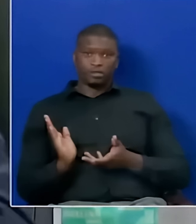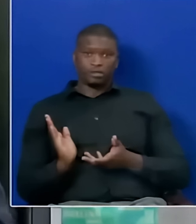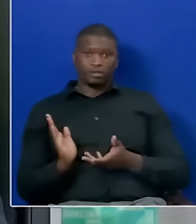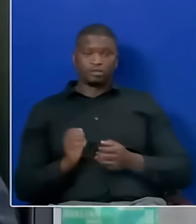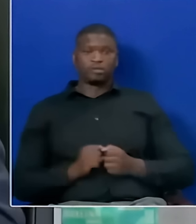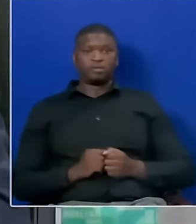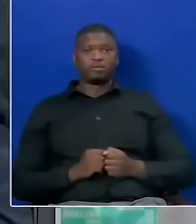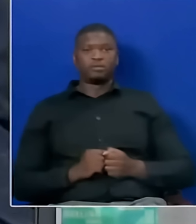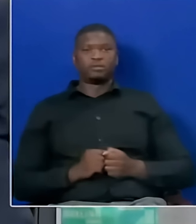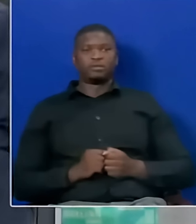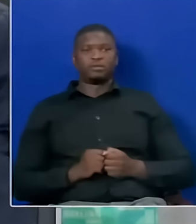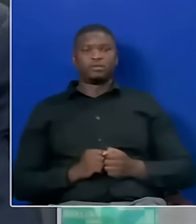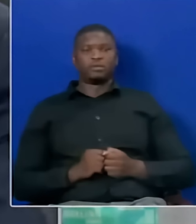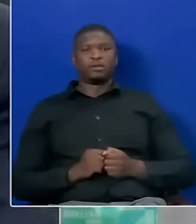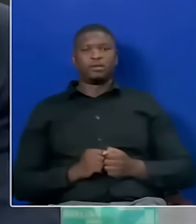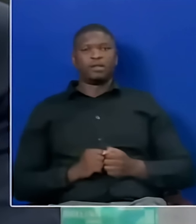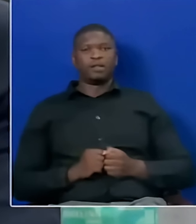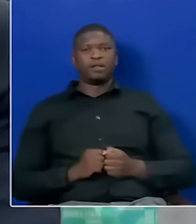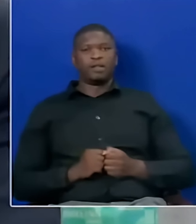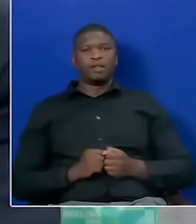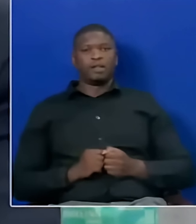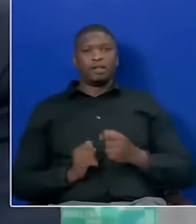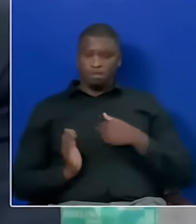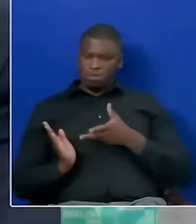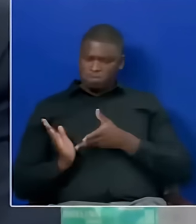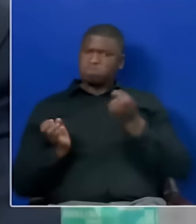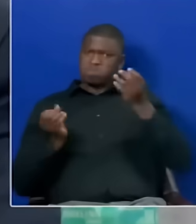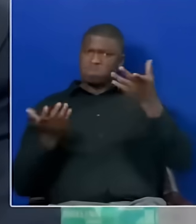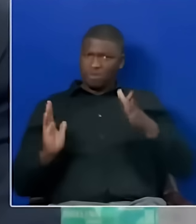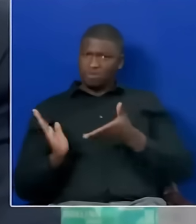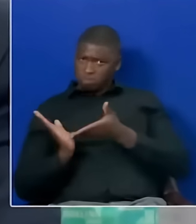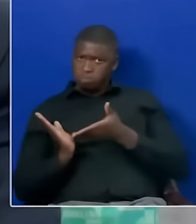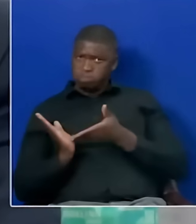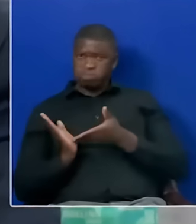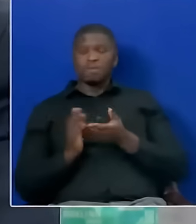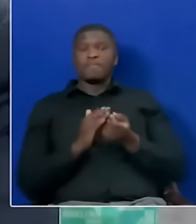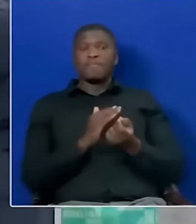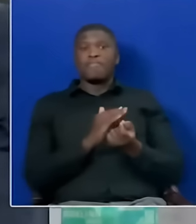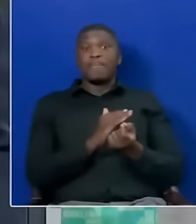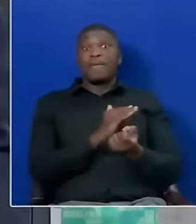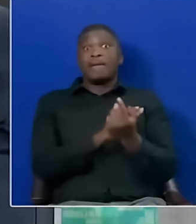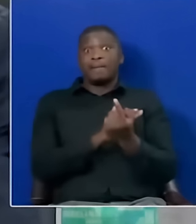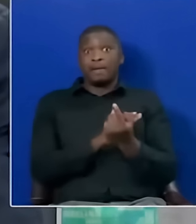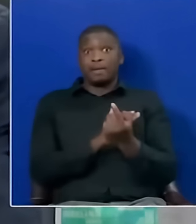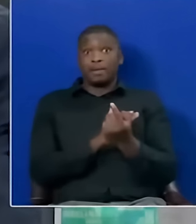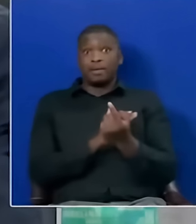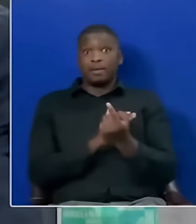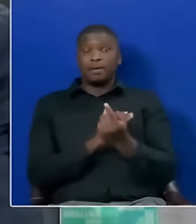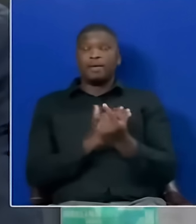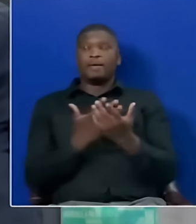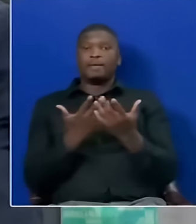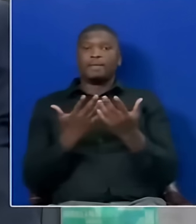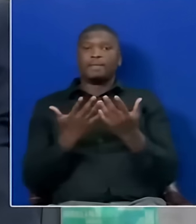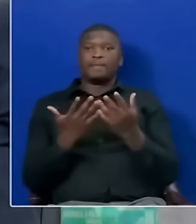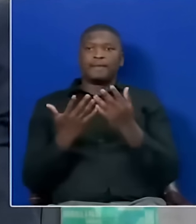Commissioner, it's in my statement. There was an incident and I was visited by the investigators on the